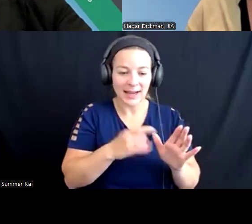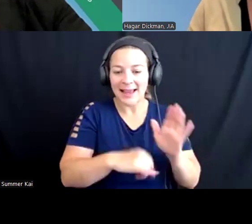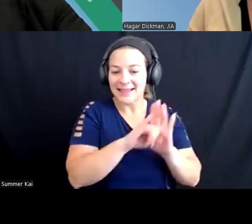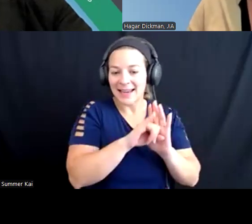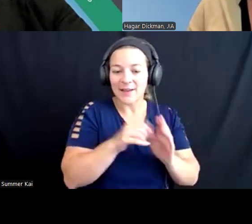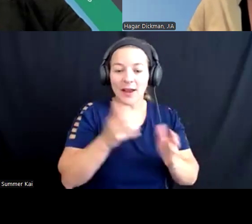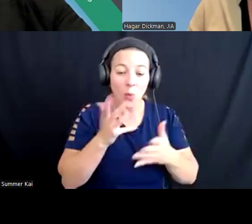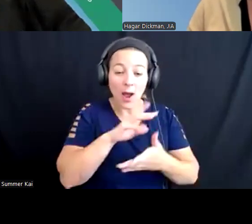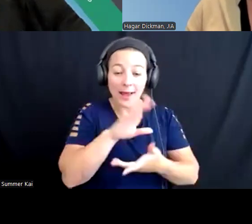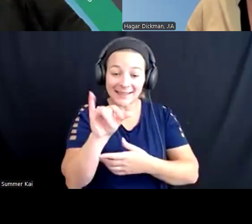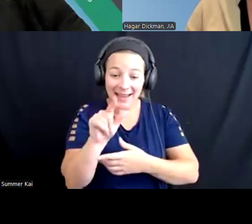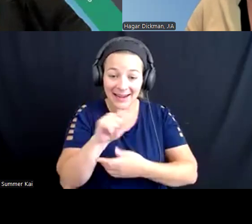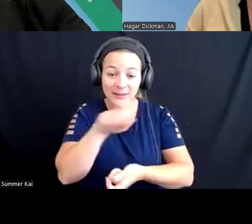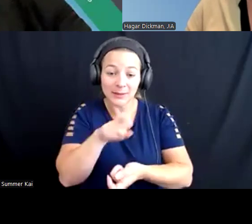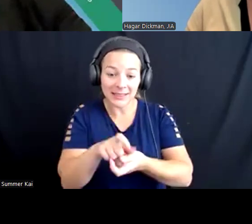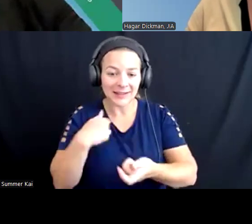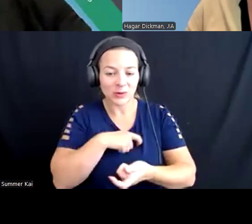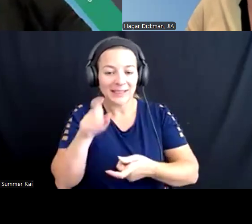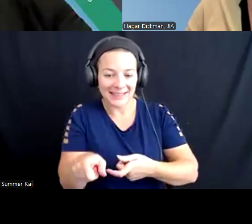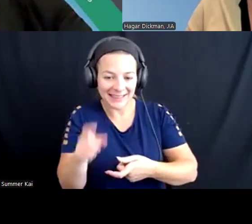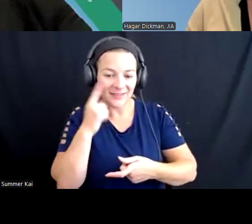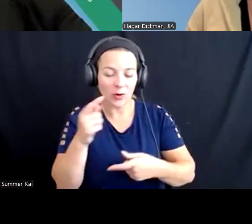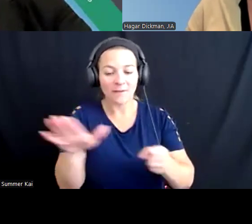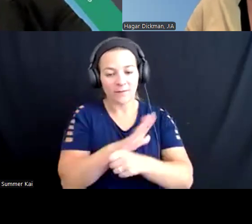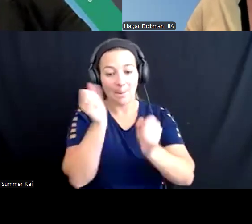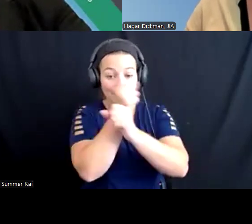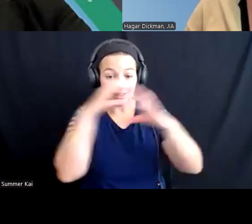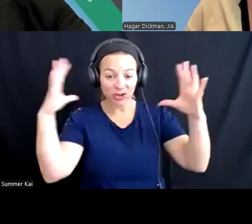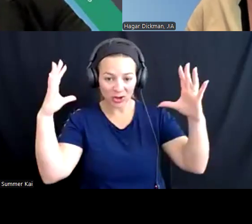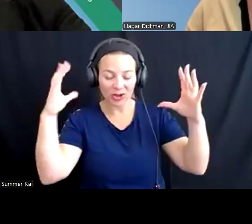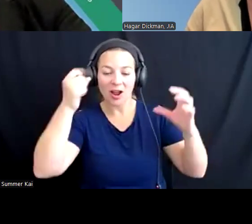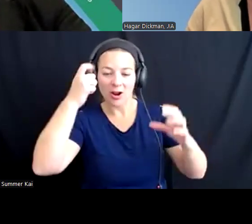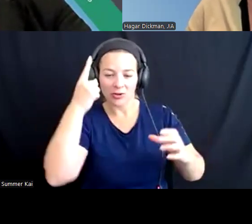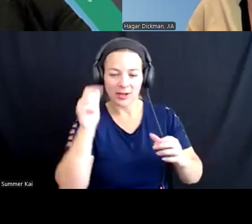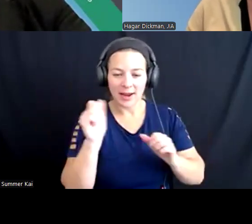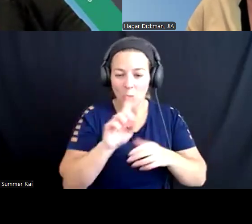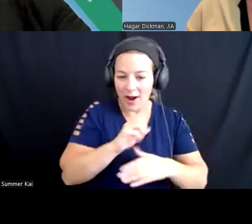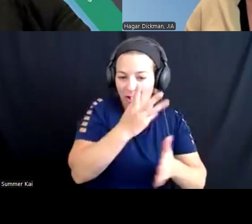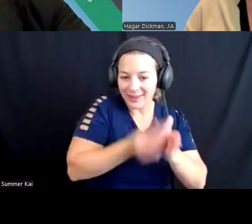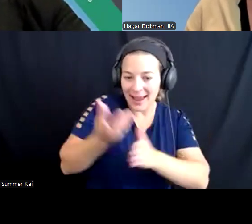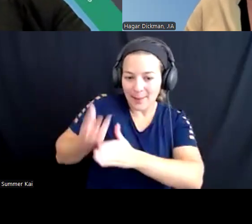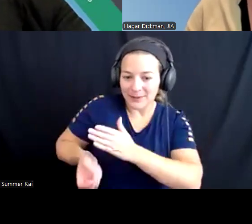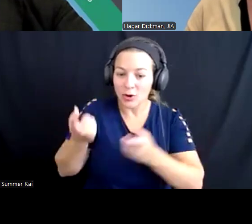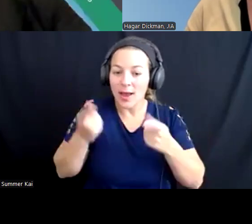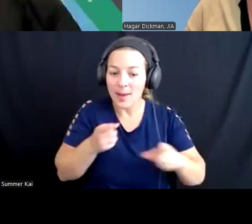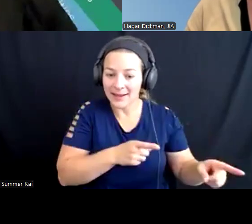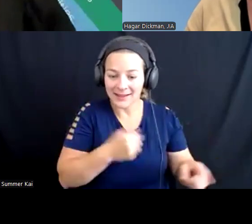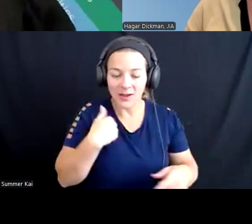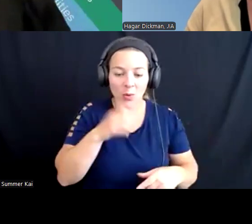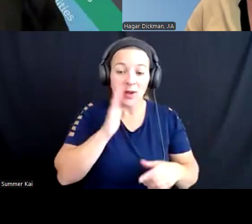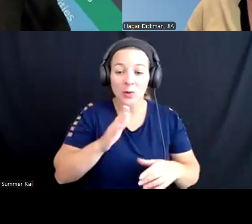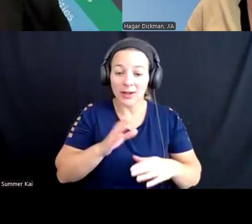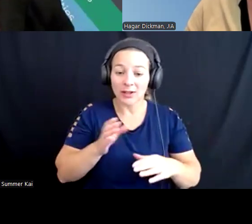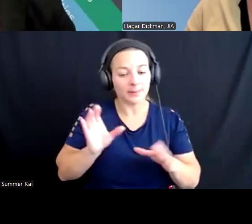we really need to have in order to have complete picture of the gaps, and that's really important. And we're definitely going to be pushing for timely and